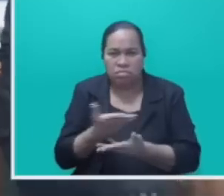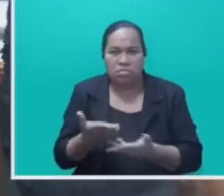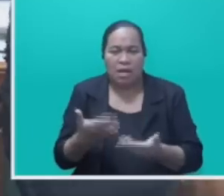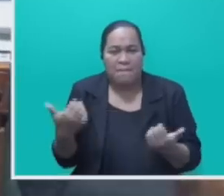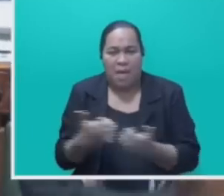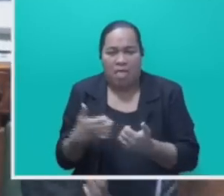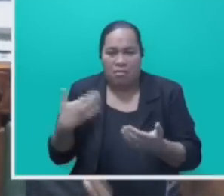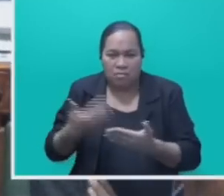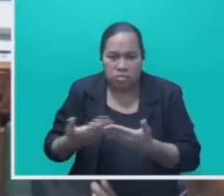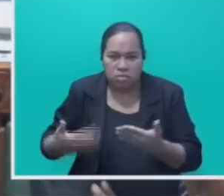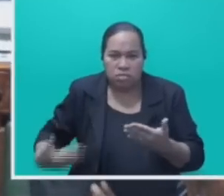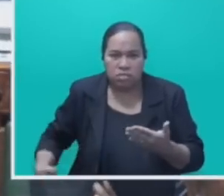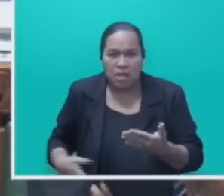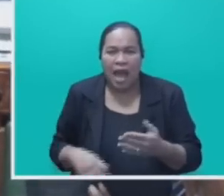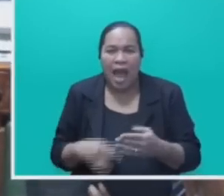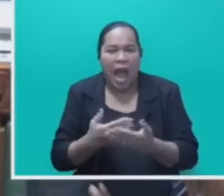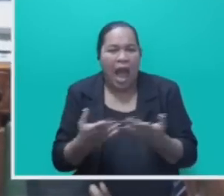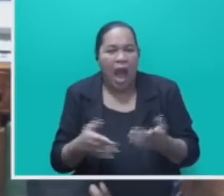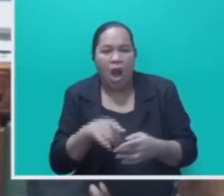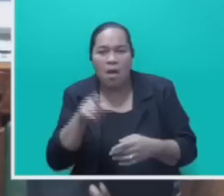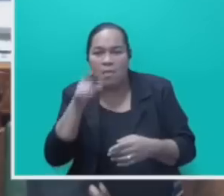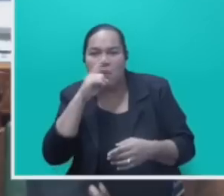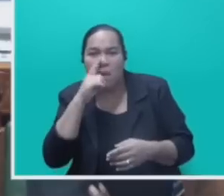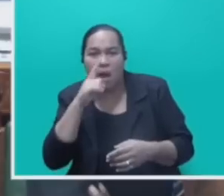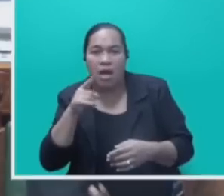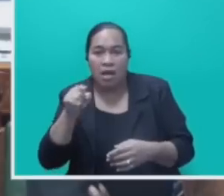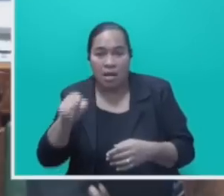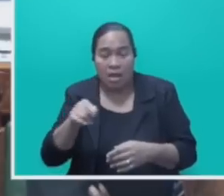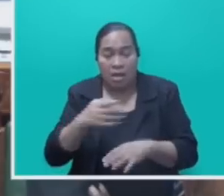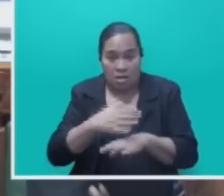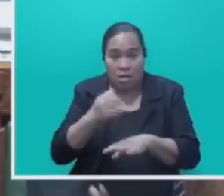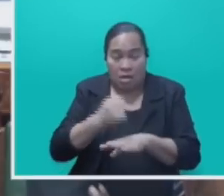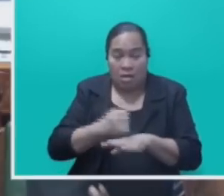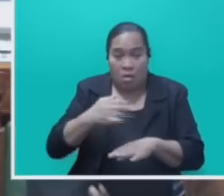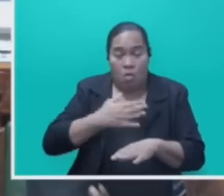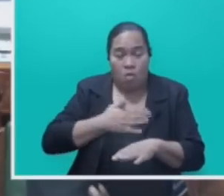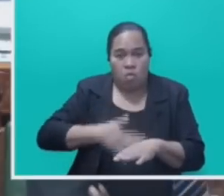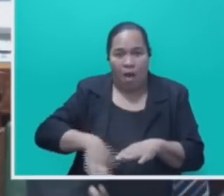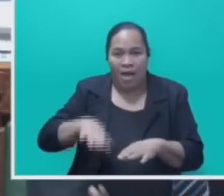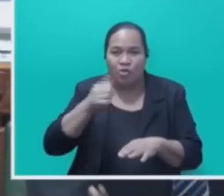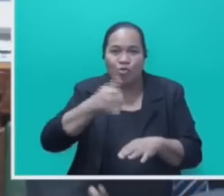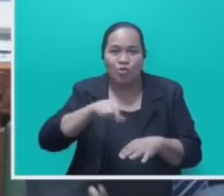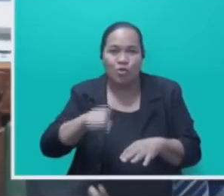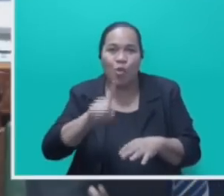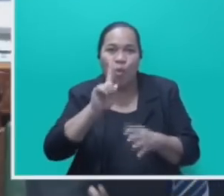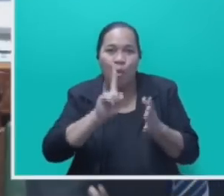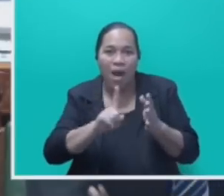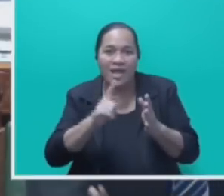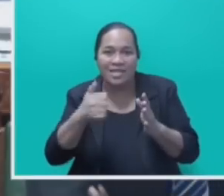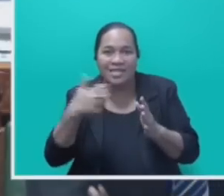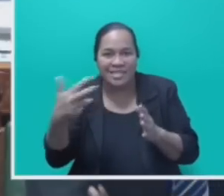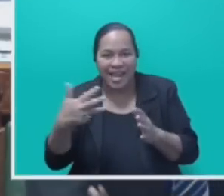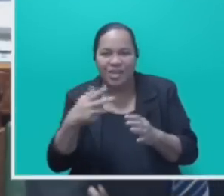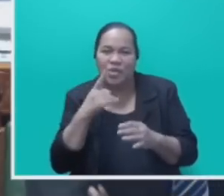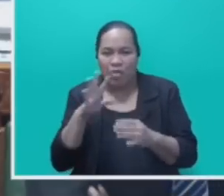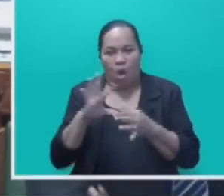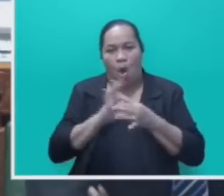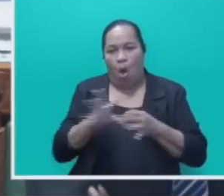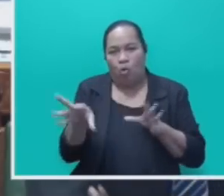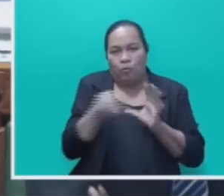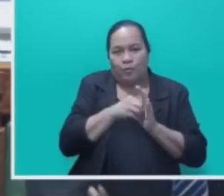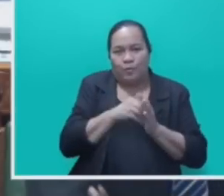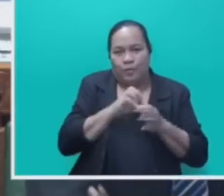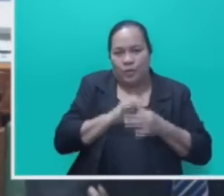how the ethno-nationalists want to use 169 to justify the suppression of rights of others and to use it to